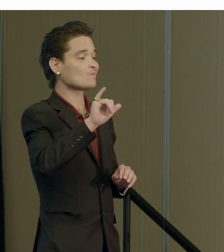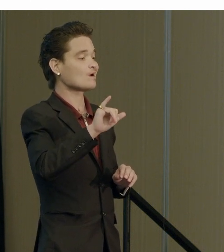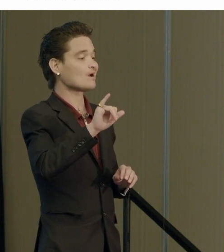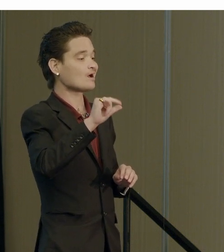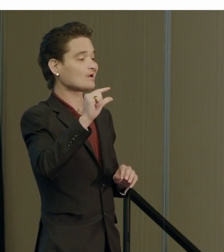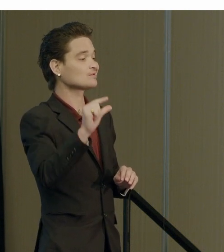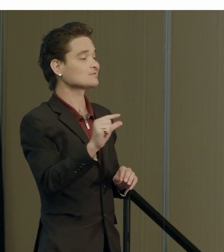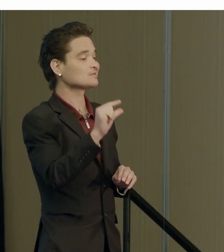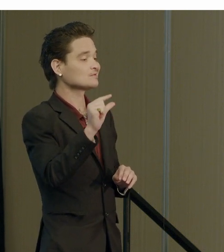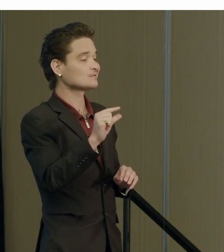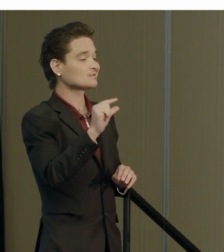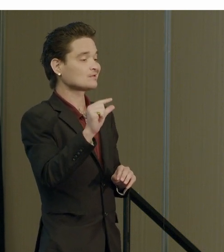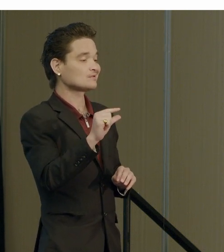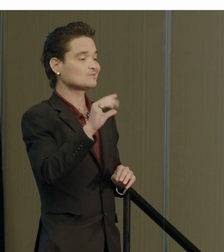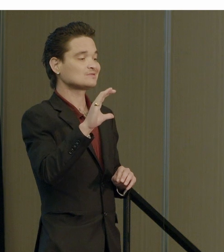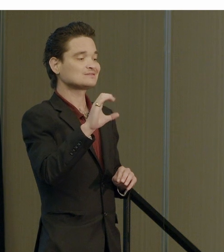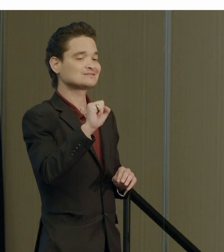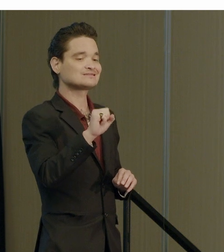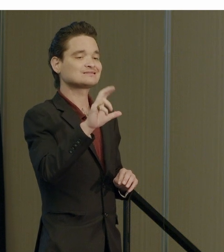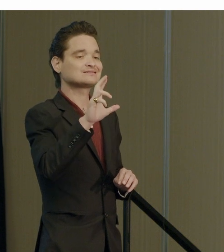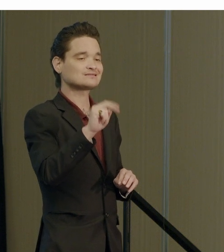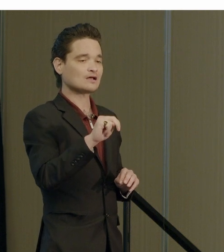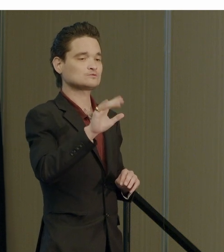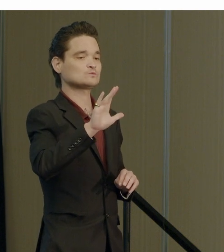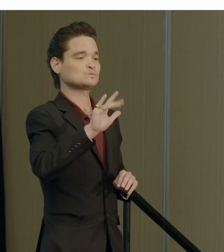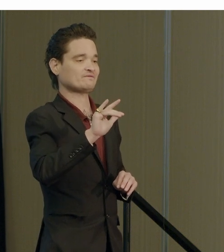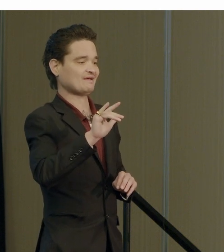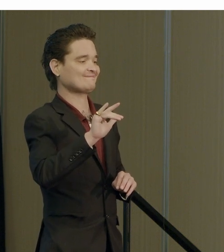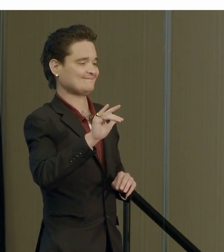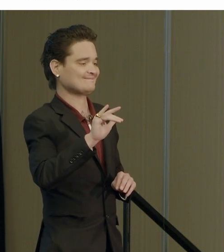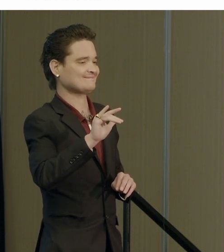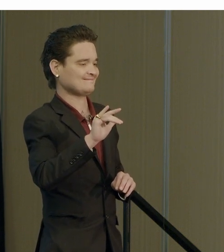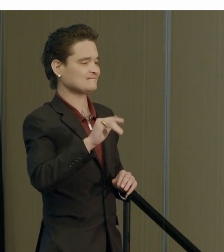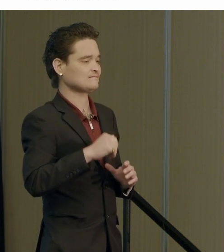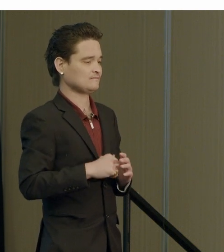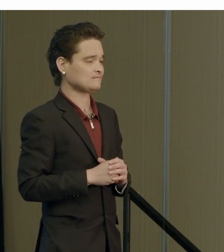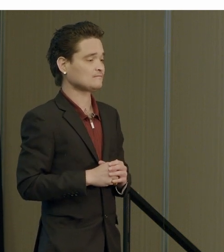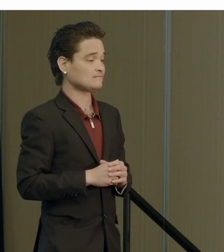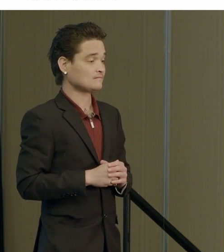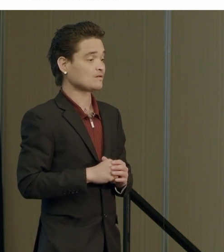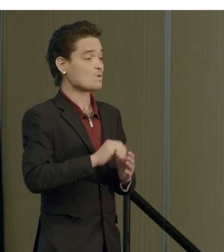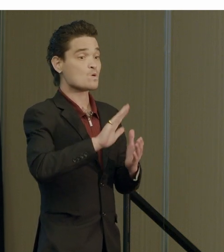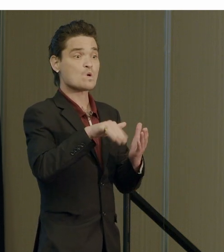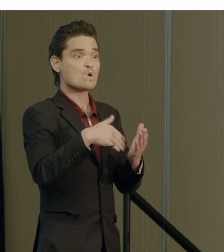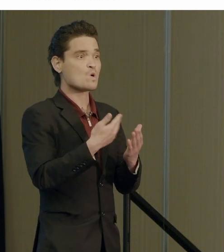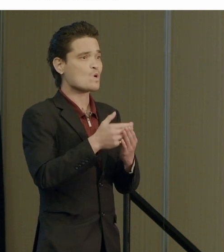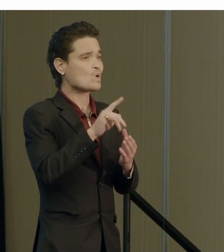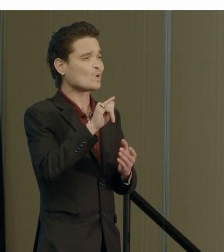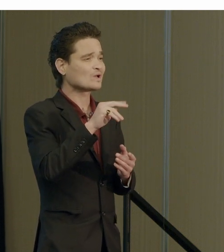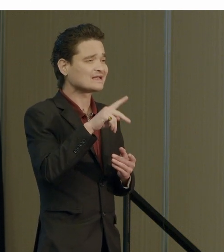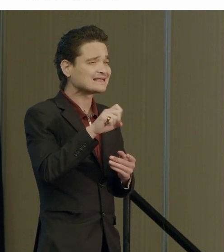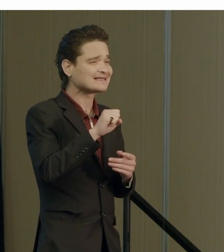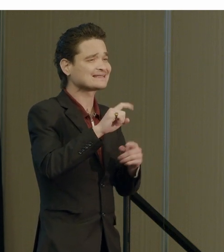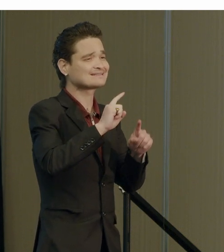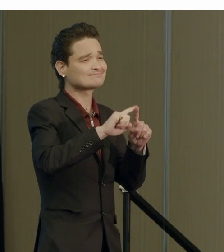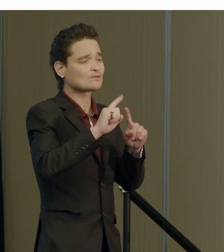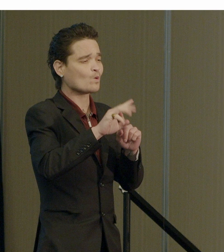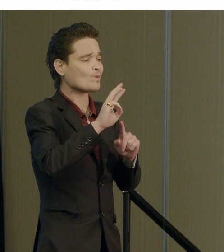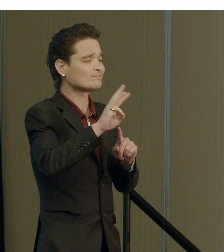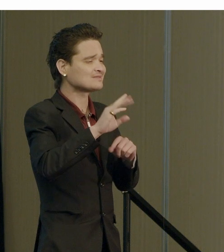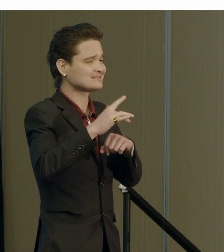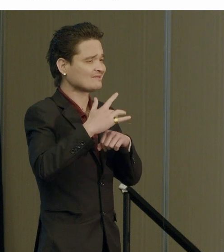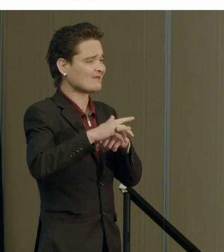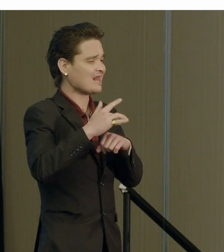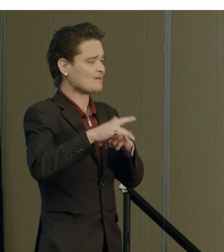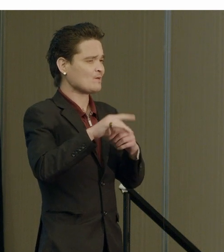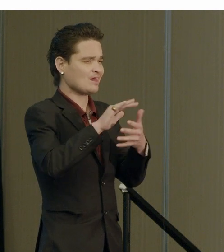bit.ly/GoogleCSUN25. So you can get to all these links here. Just to run through a few of these, we've got our Google accessibility site. We have a newsletter, a great way to